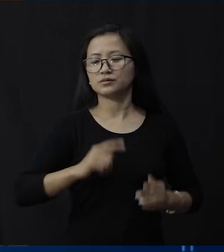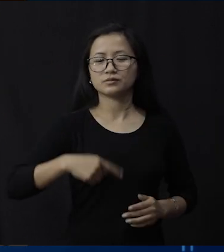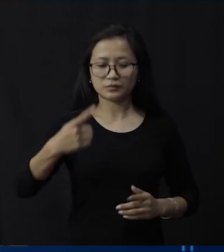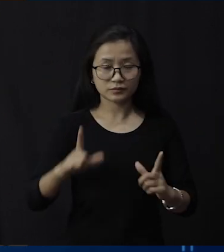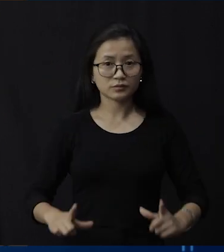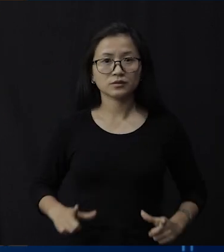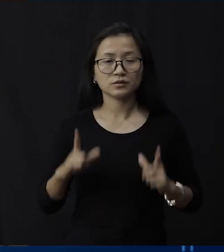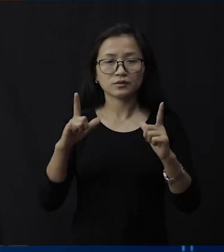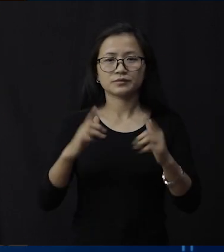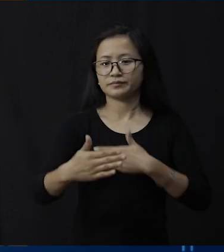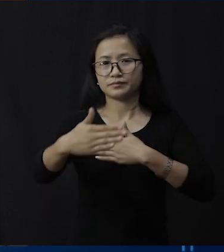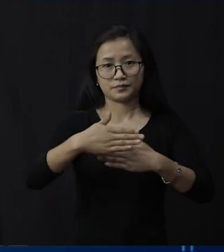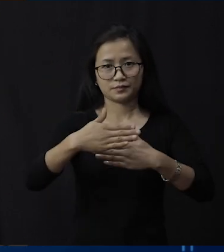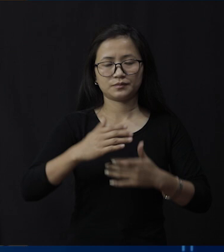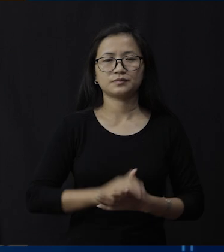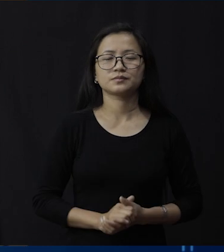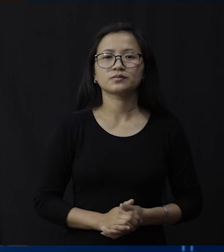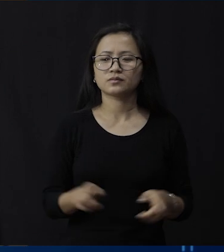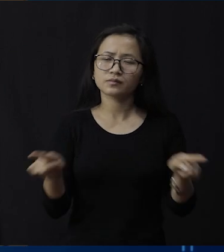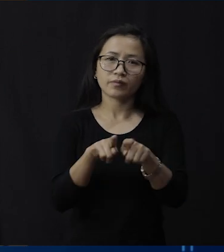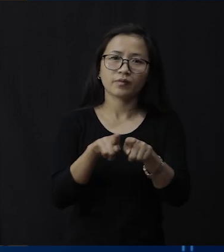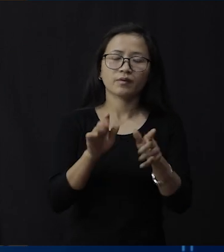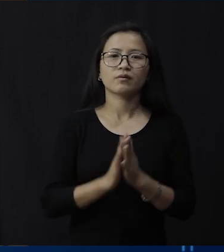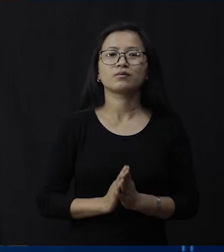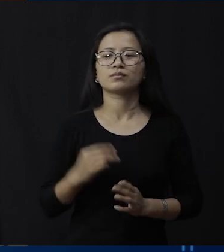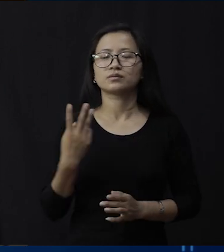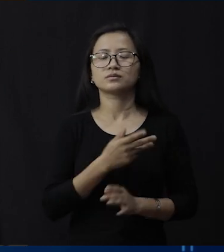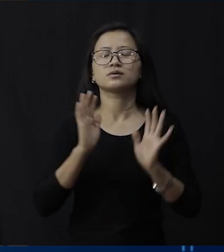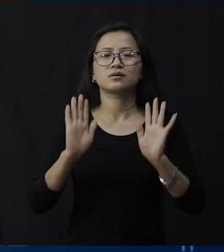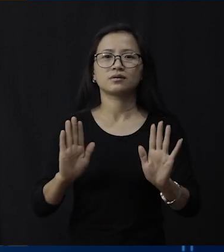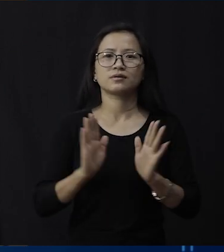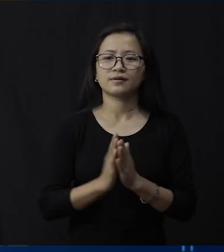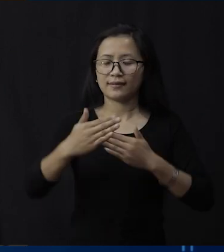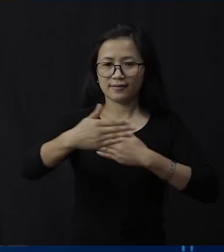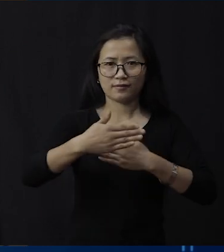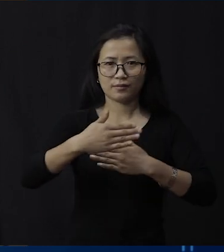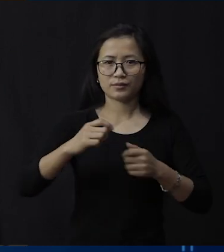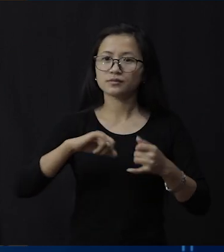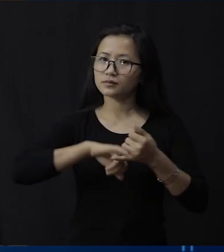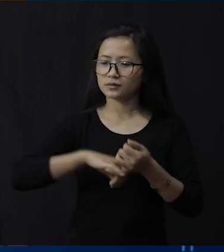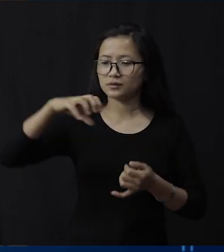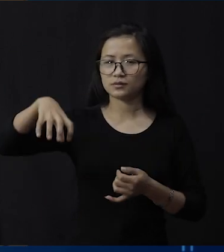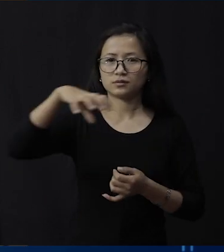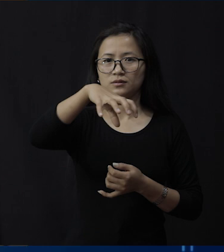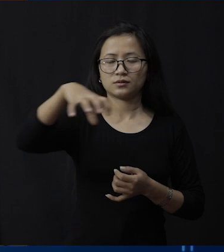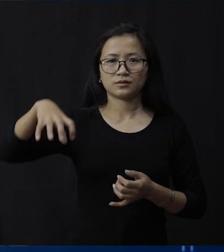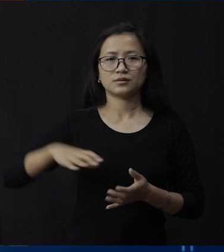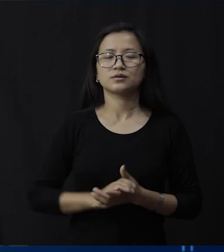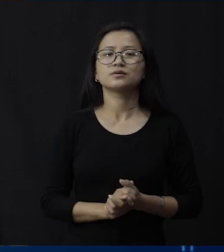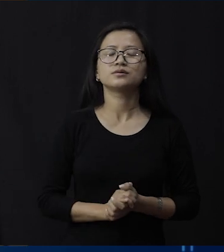to your door are your neighbors, okay? So similarly, we also have neighboring states in